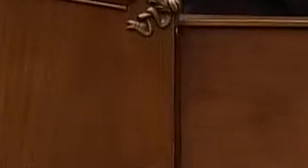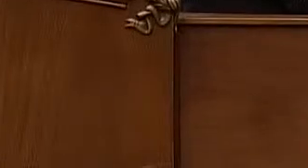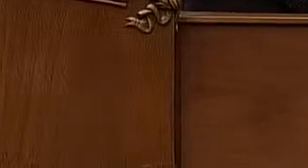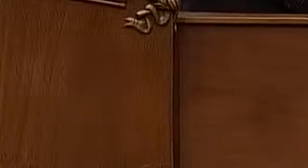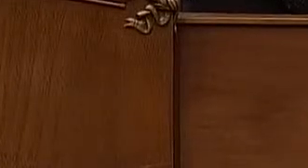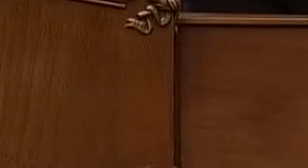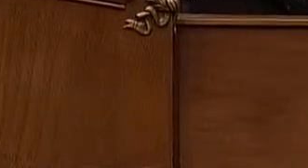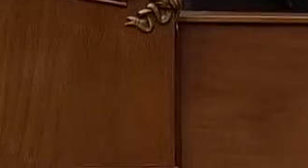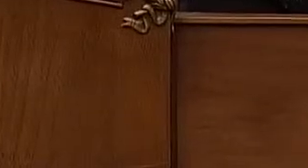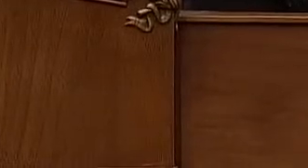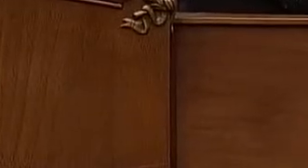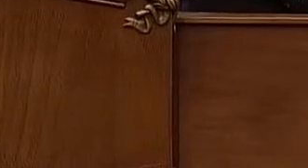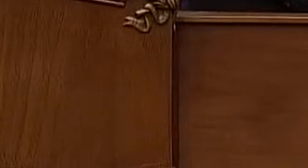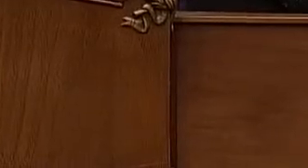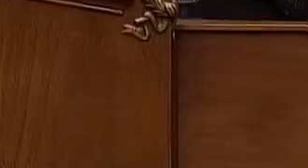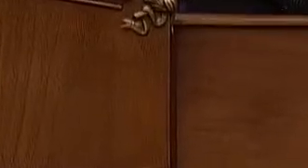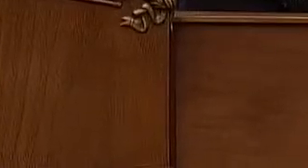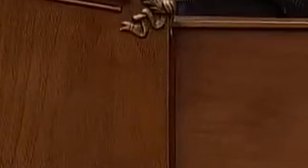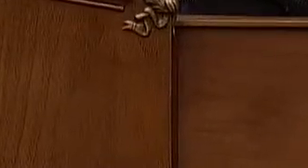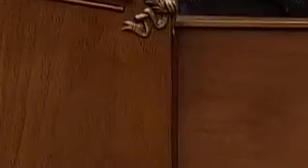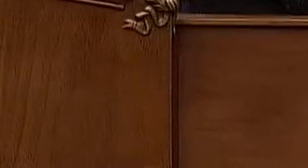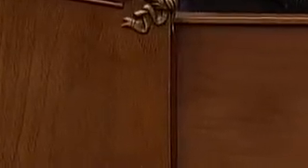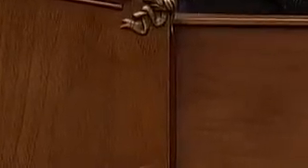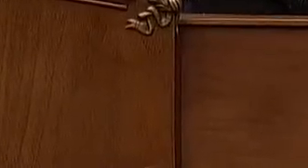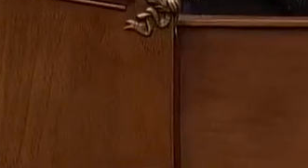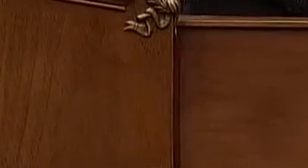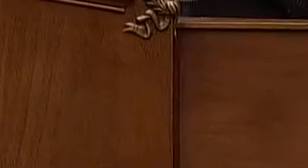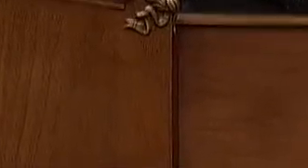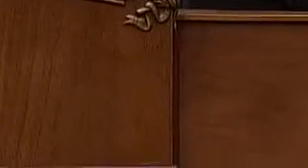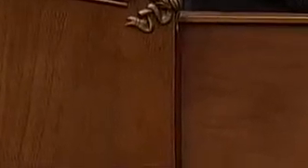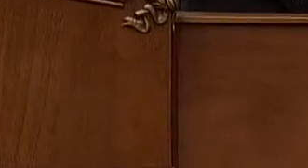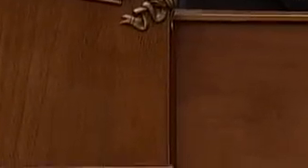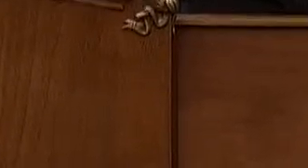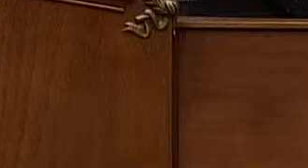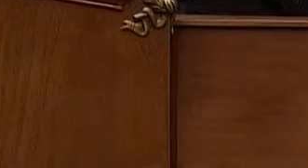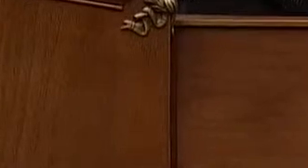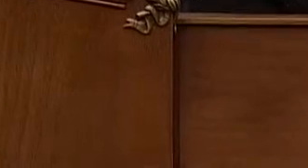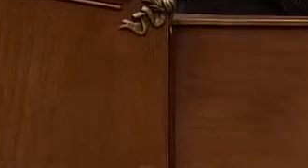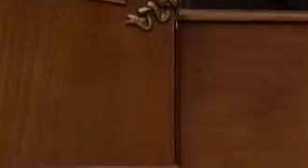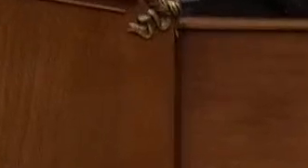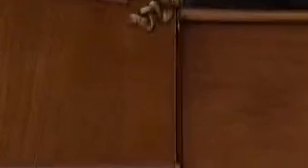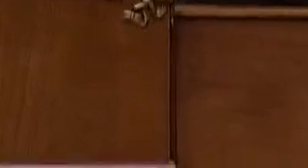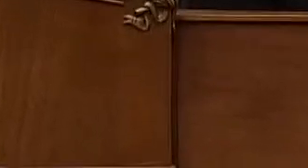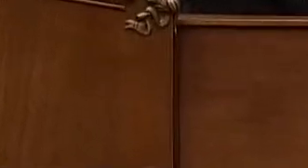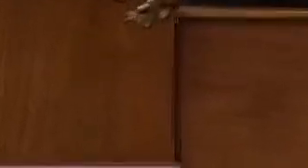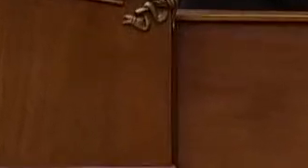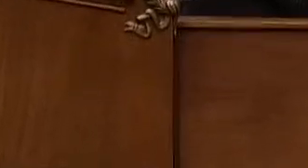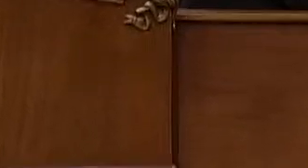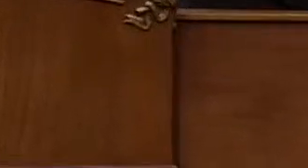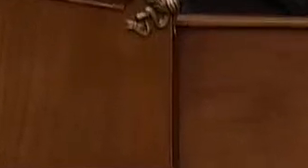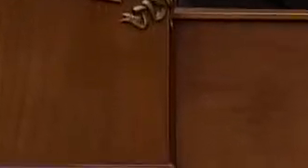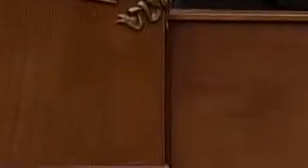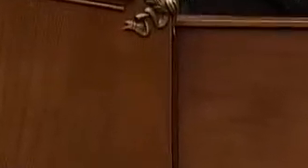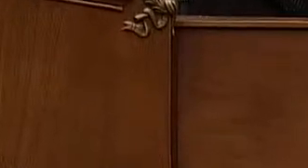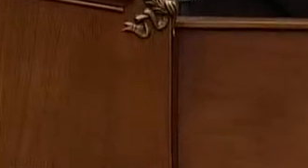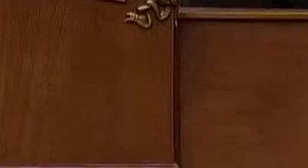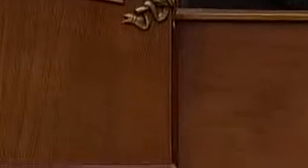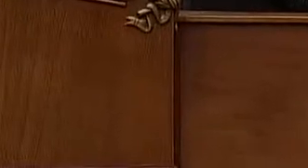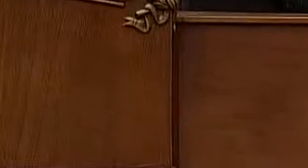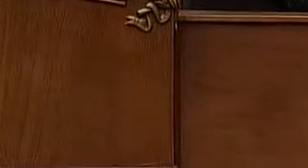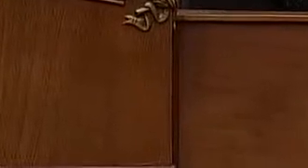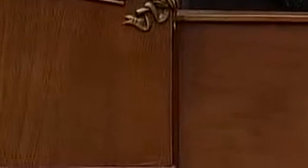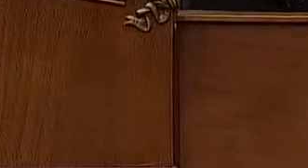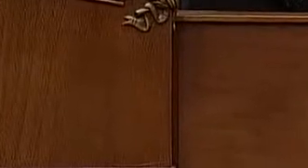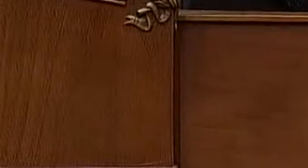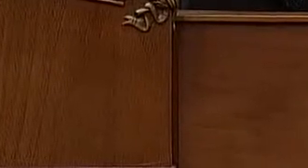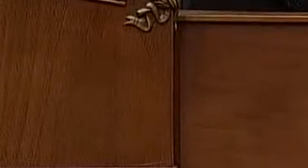each year. In other words, anybody supporting this bill as it is written is basically saying to their constituents